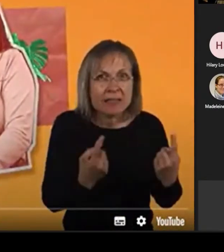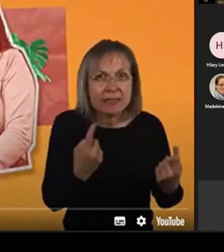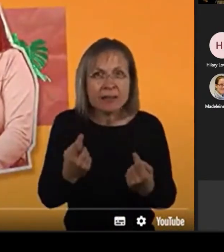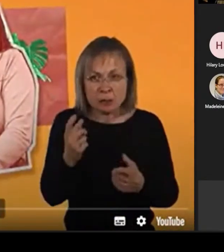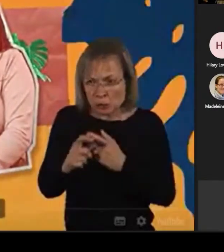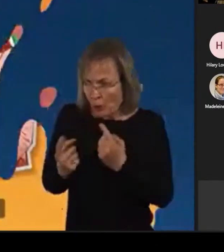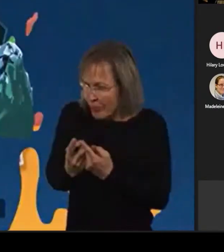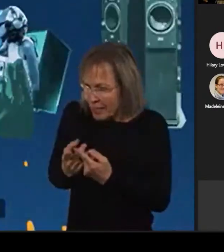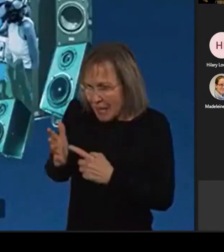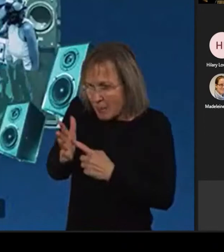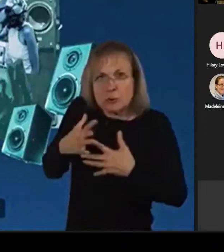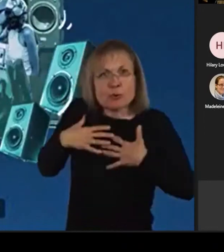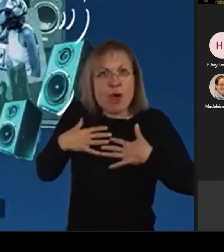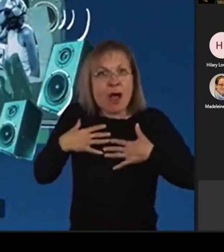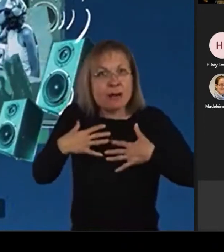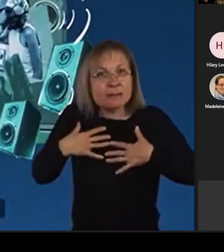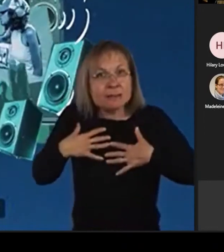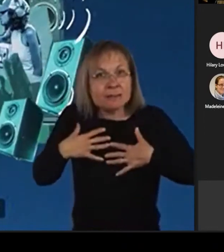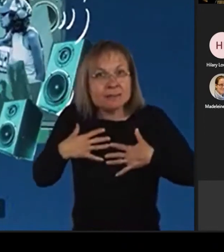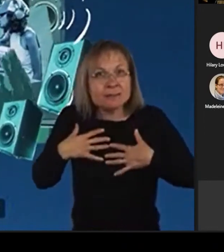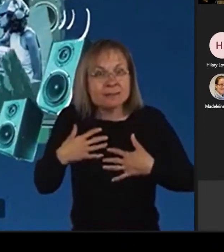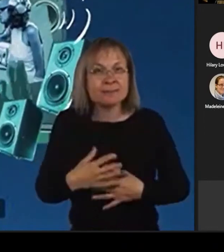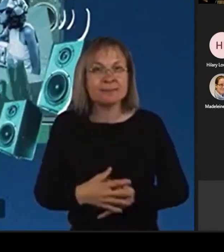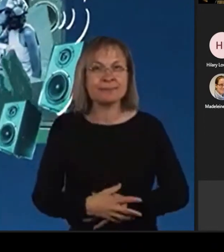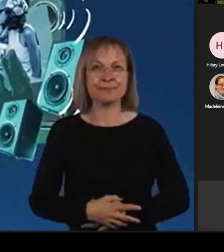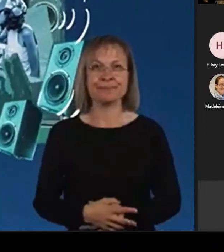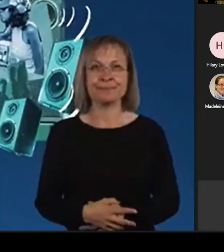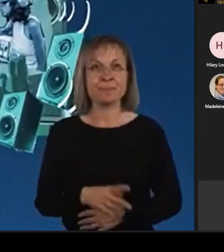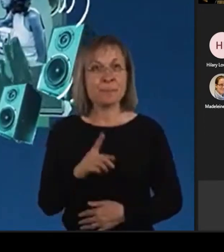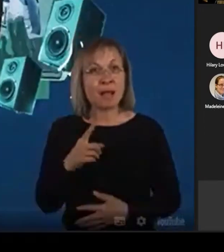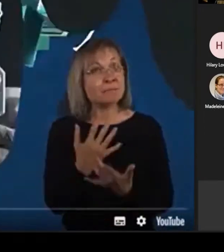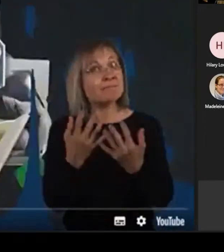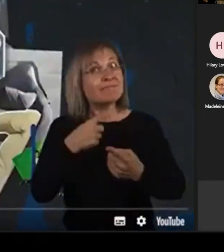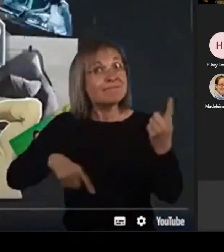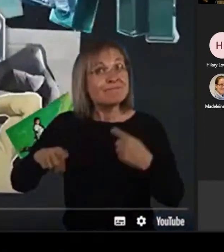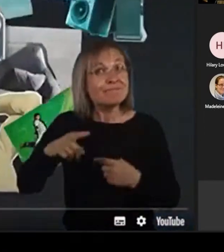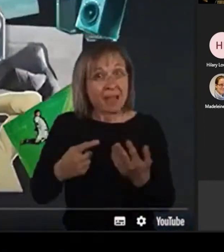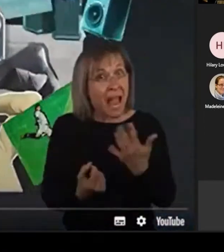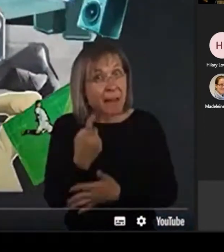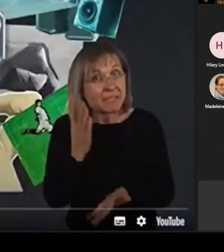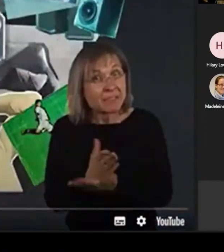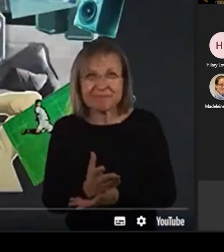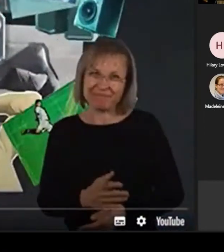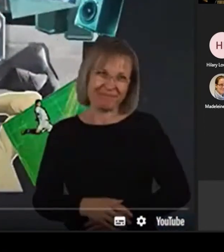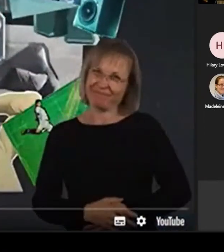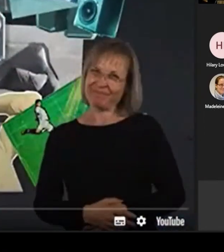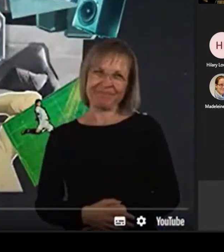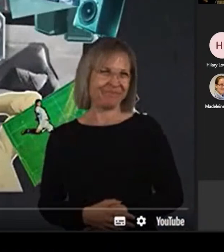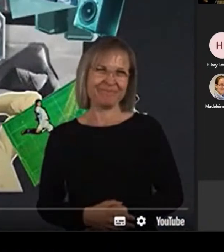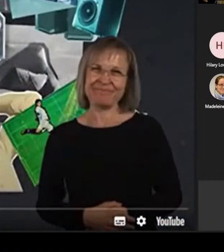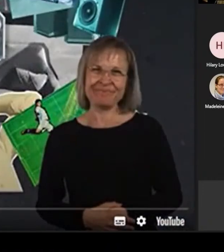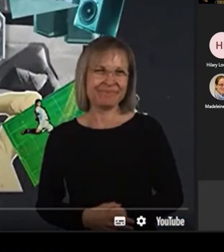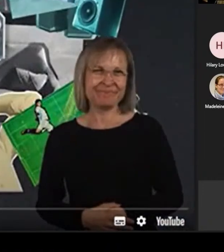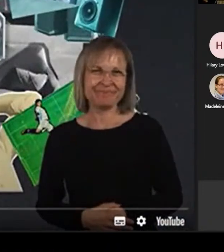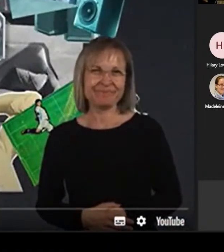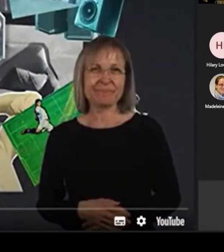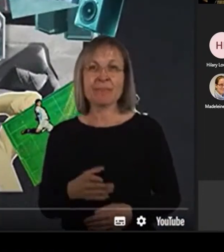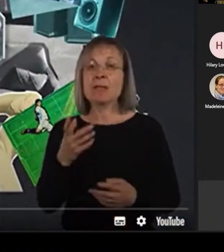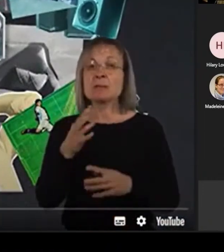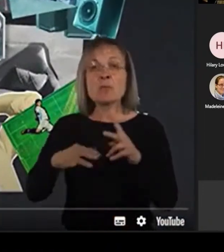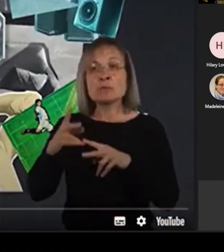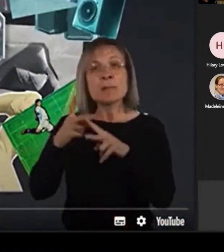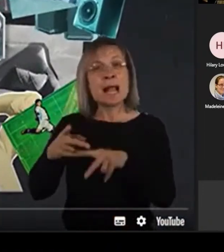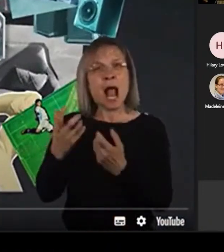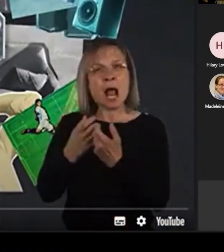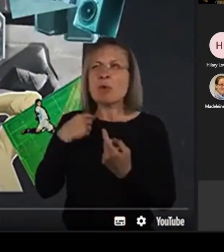one another, doing the things that matter to us. But for many, this is not reality today.